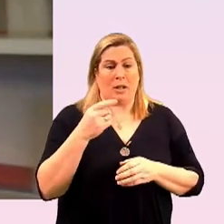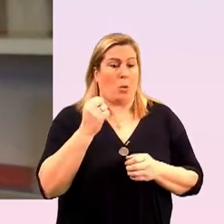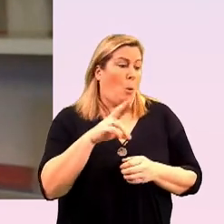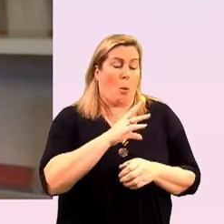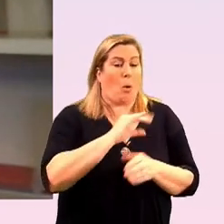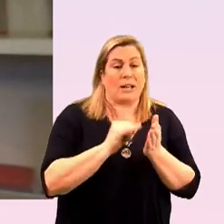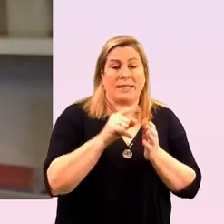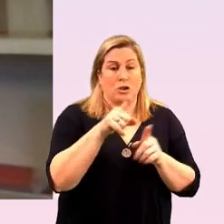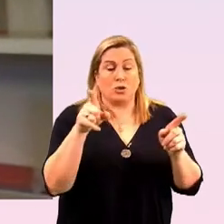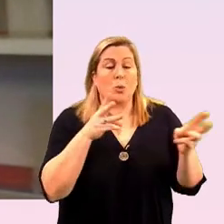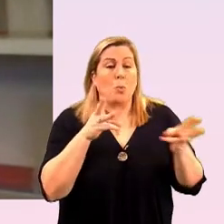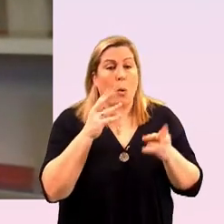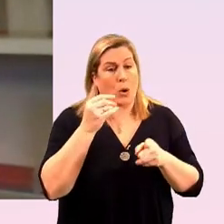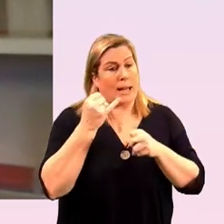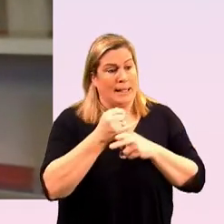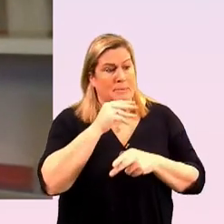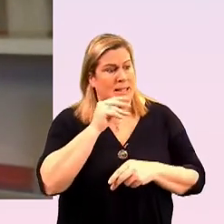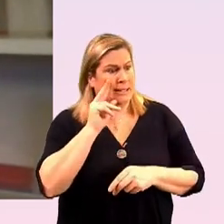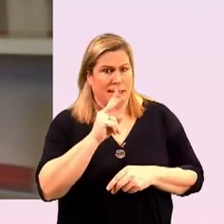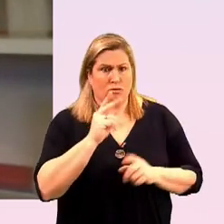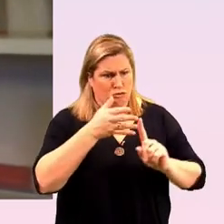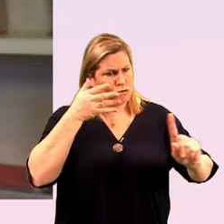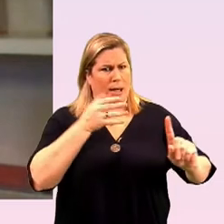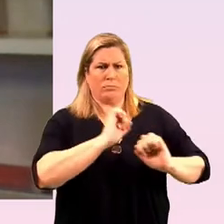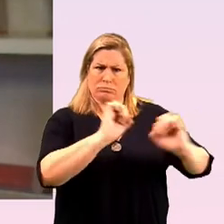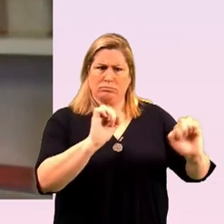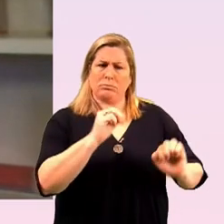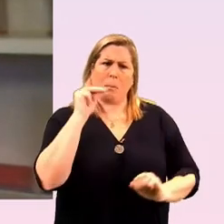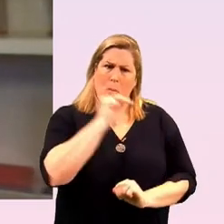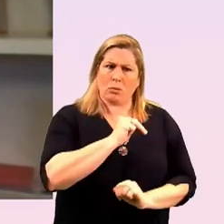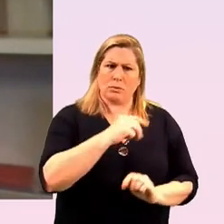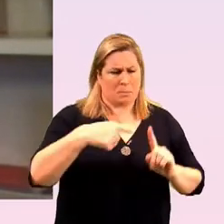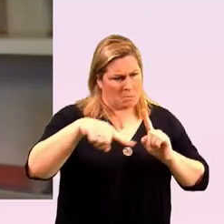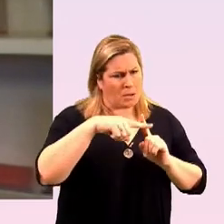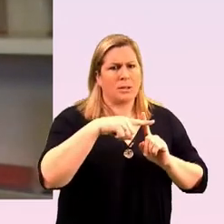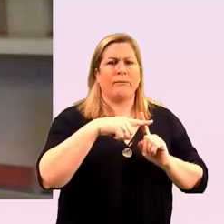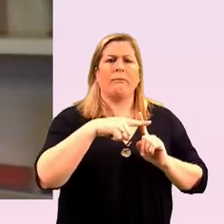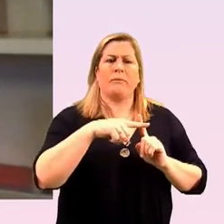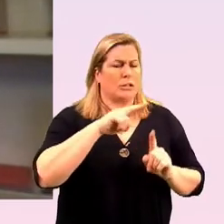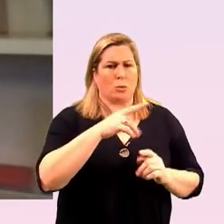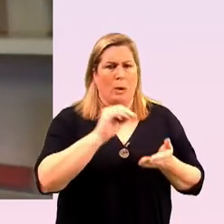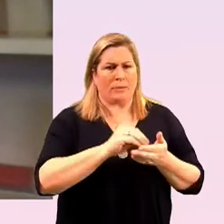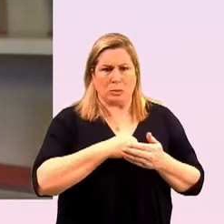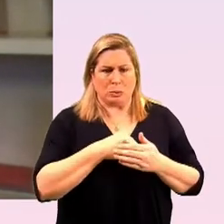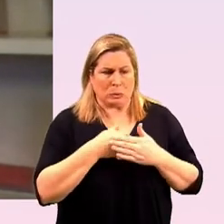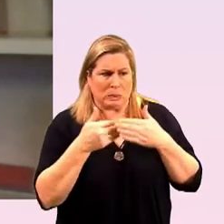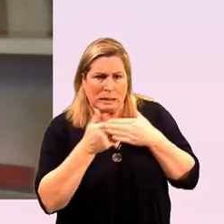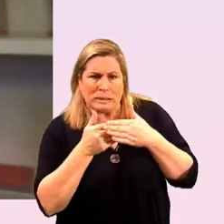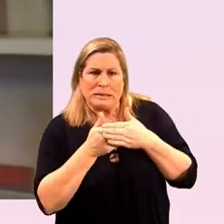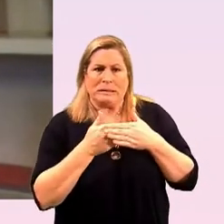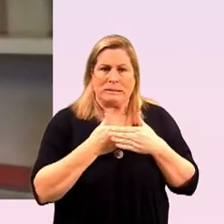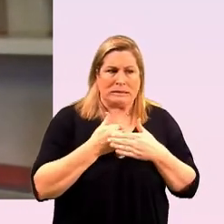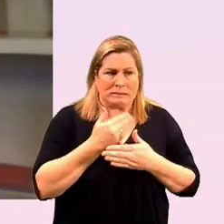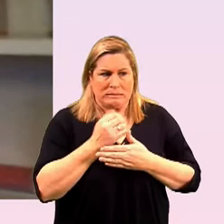in sees as important to support, and that it's a good thing, and that you're not having to sort of come from the side to